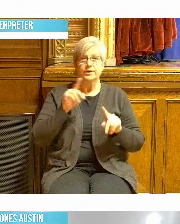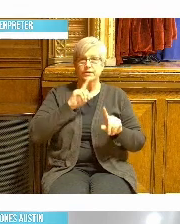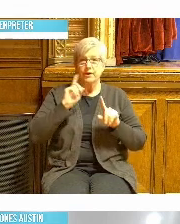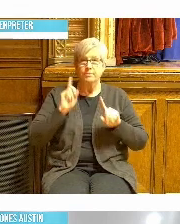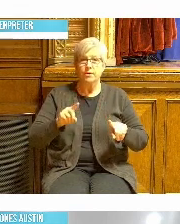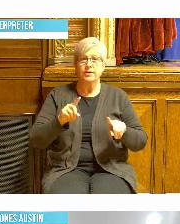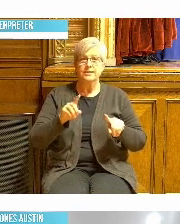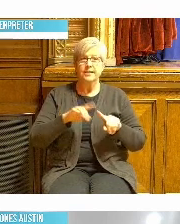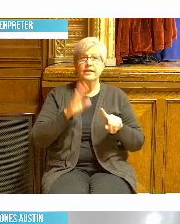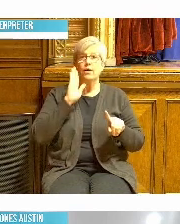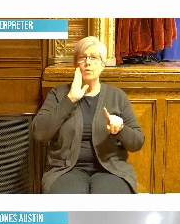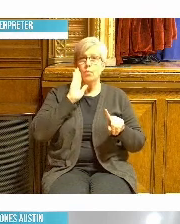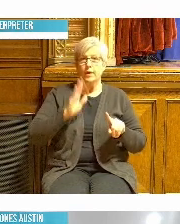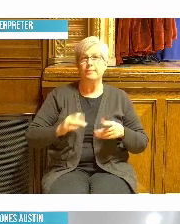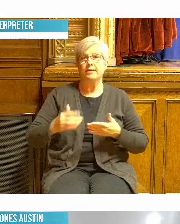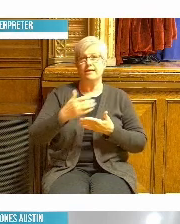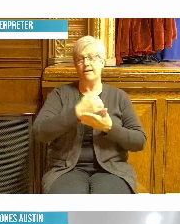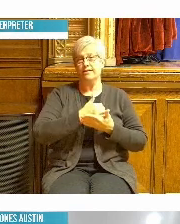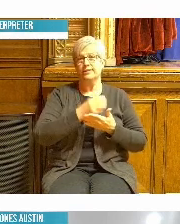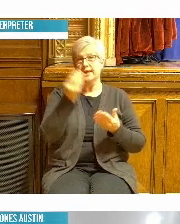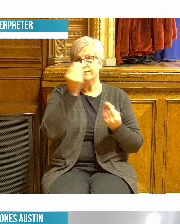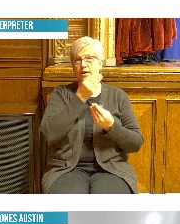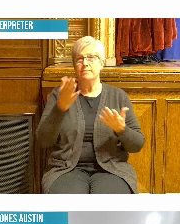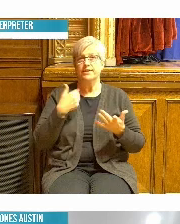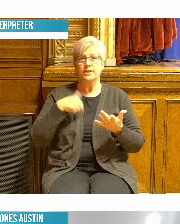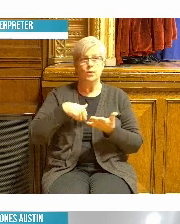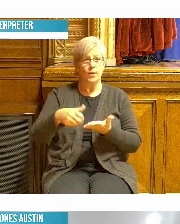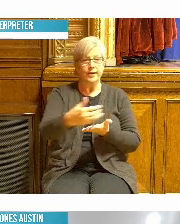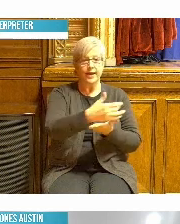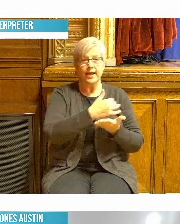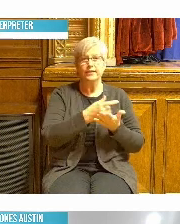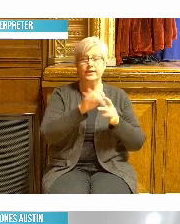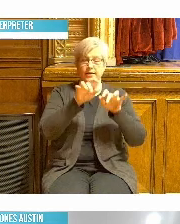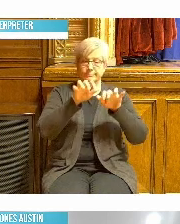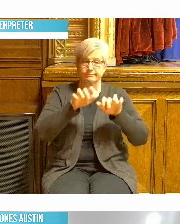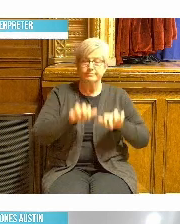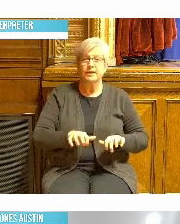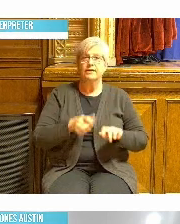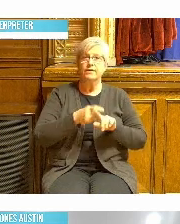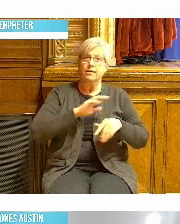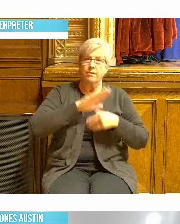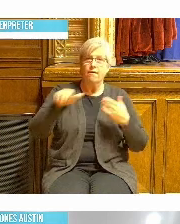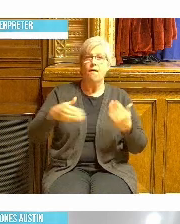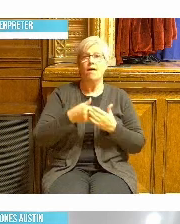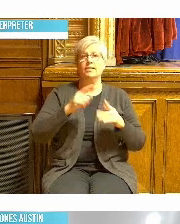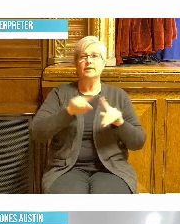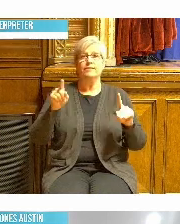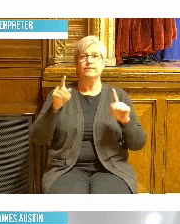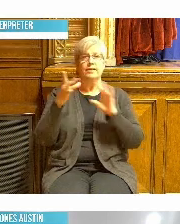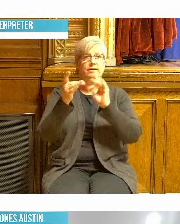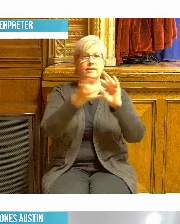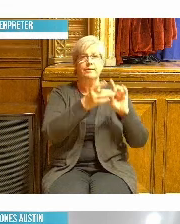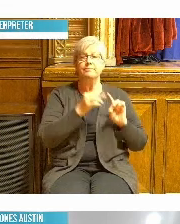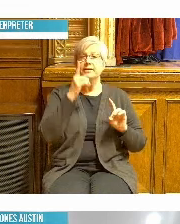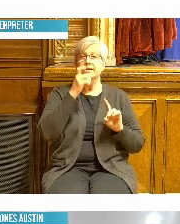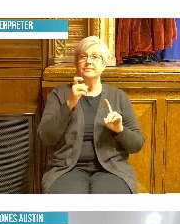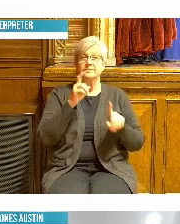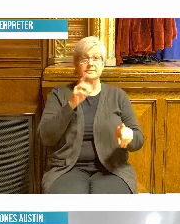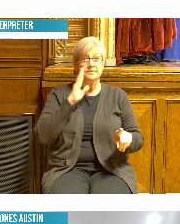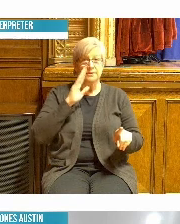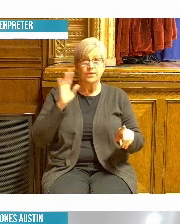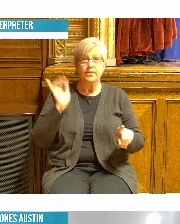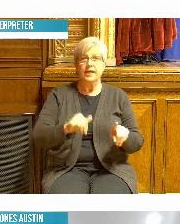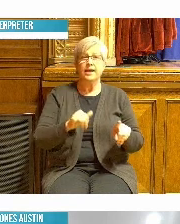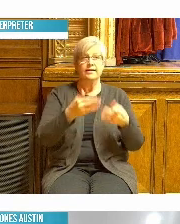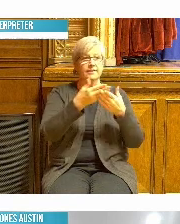that will be gathered, the information that will be galvanized from all of these testimonies, because I want you all to know as the